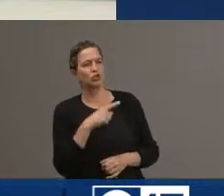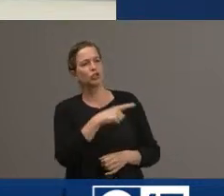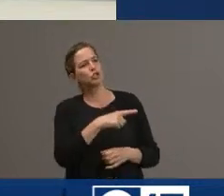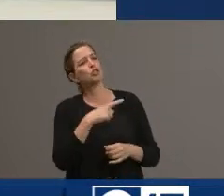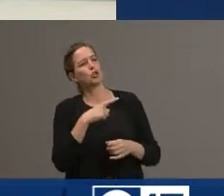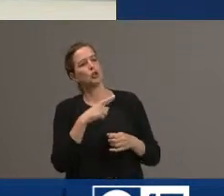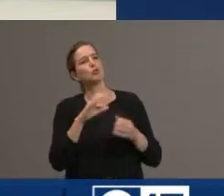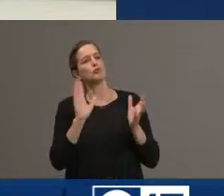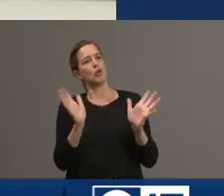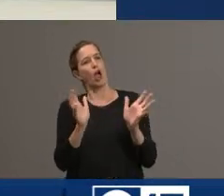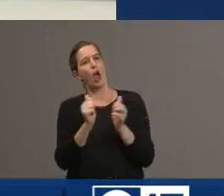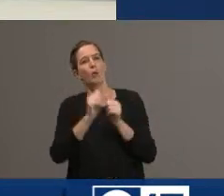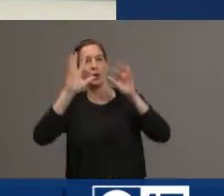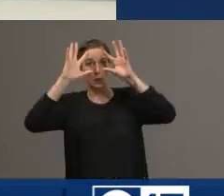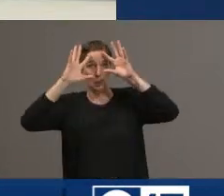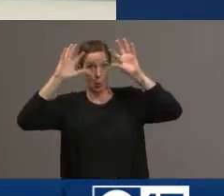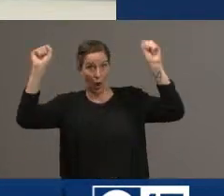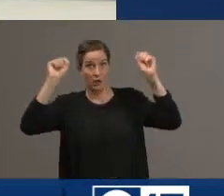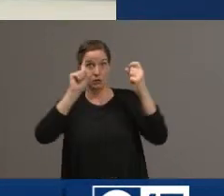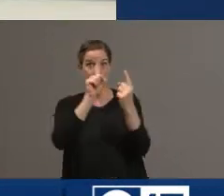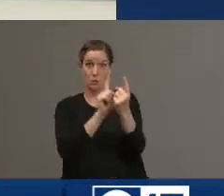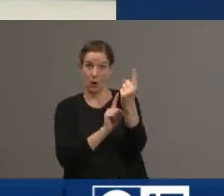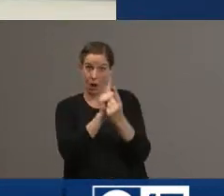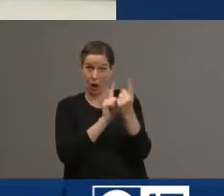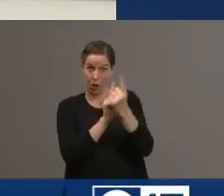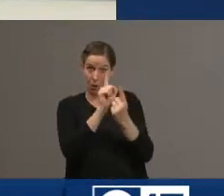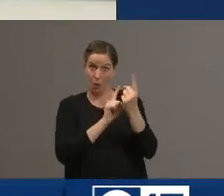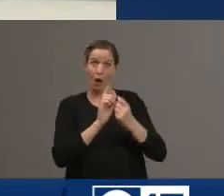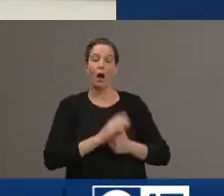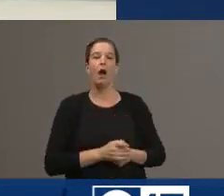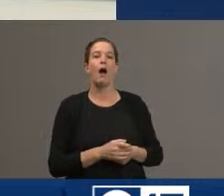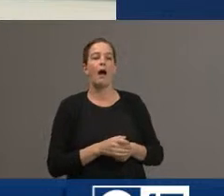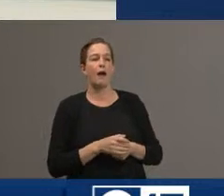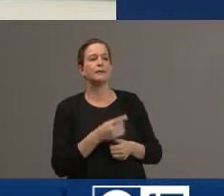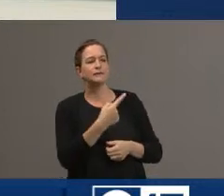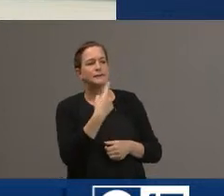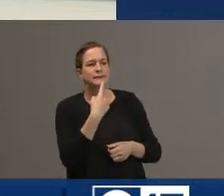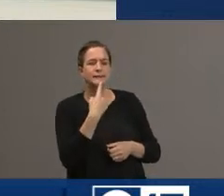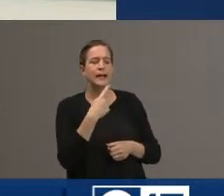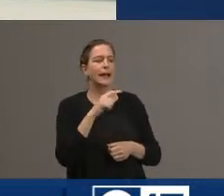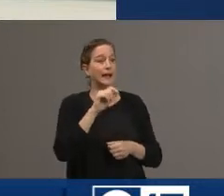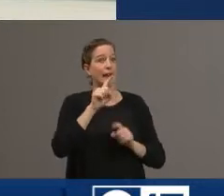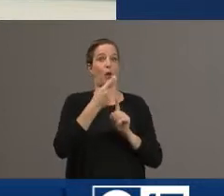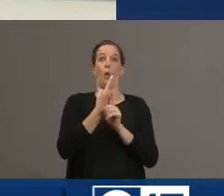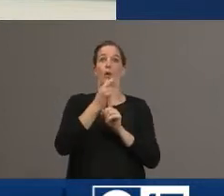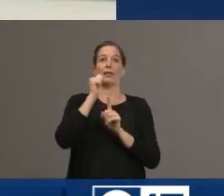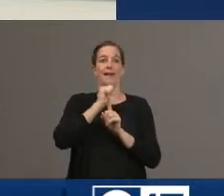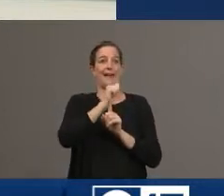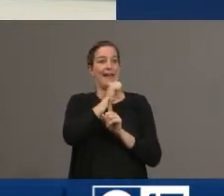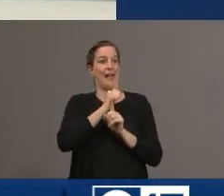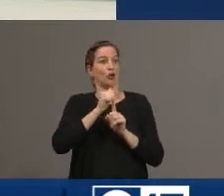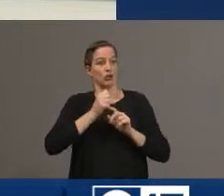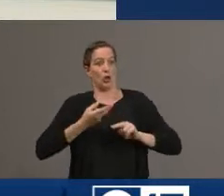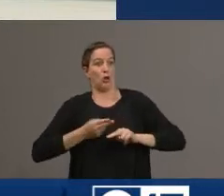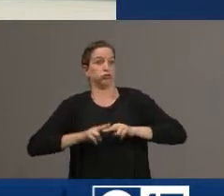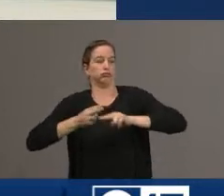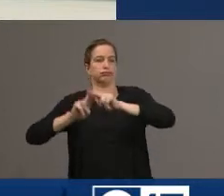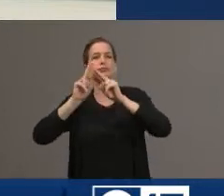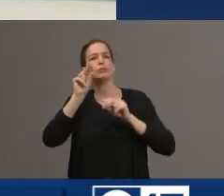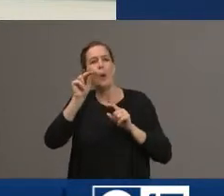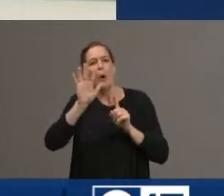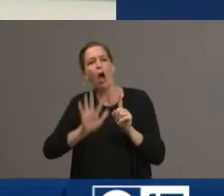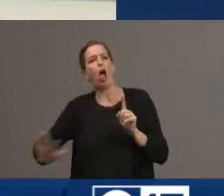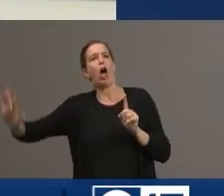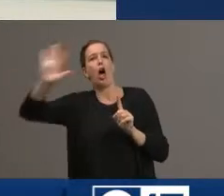him one-on-one. Now, obviously, you went through the numbers here in Arizona. You said we're not alone. Other states are seeing big increases. The country is continuing to see an